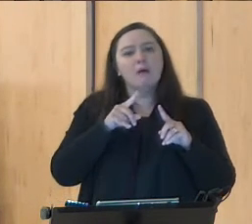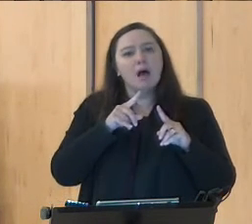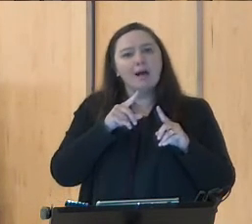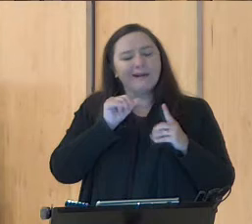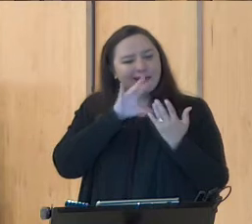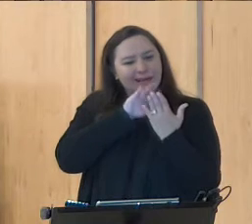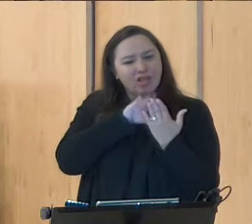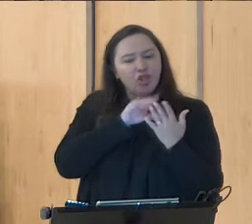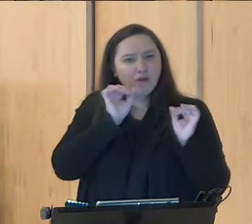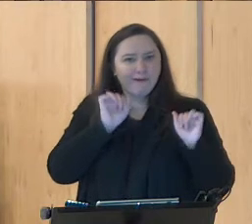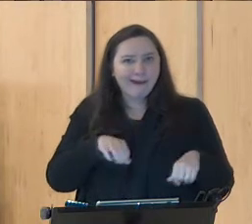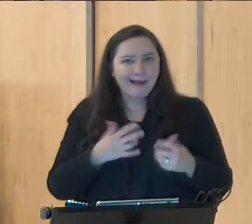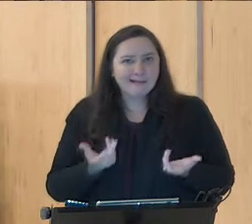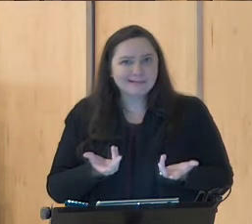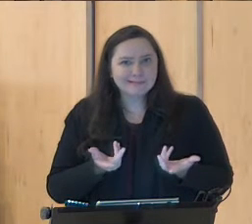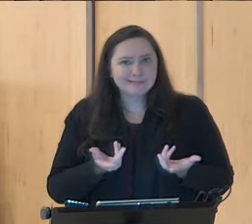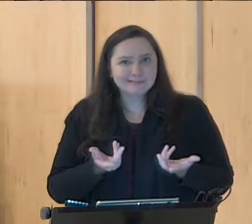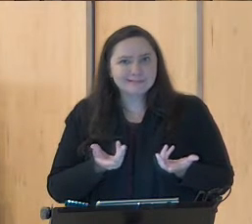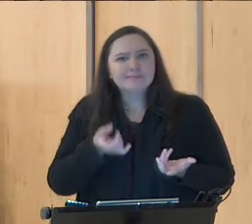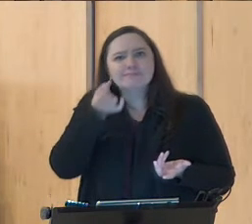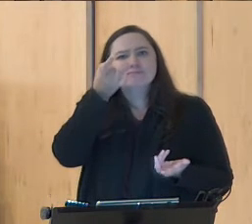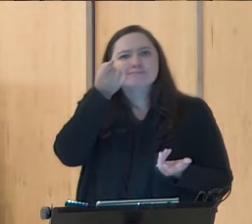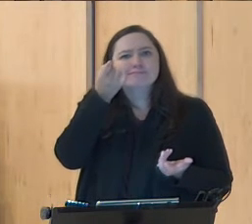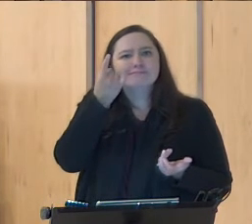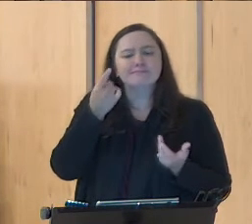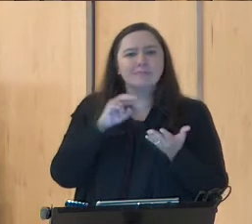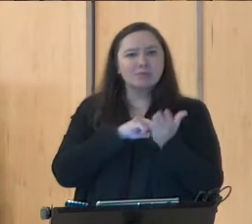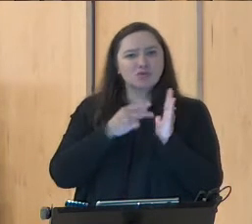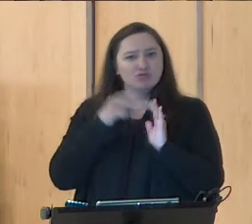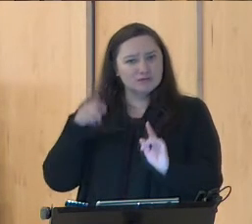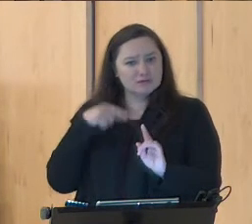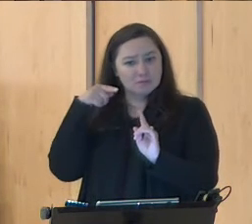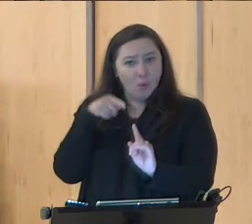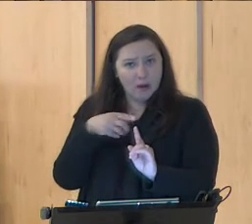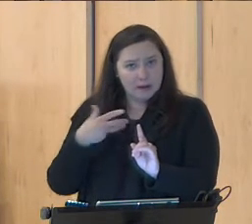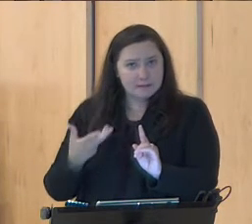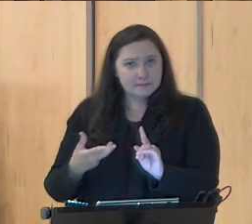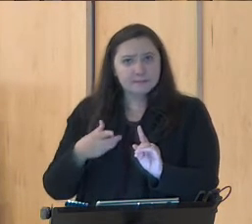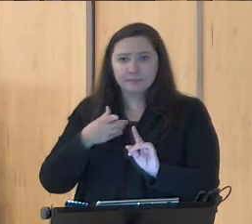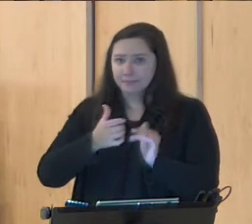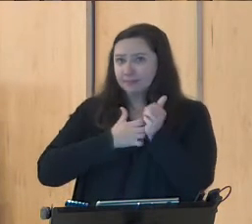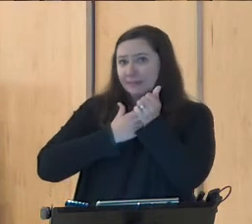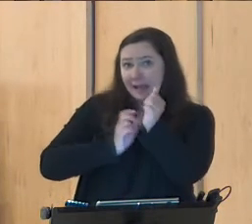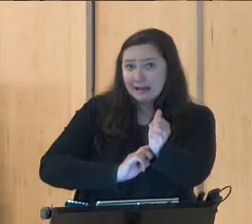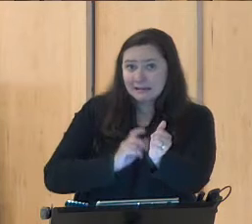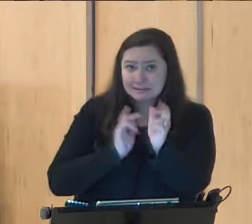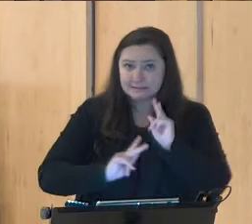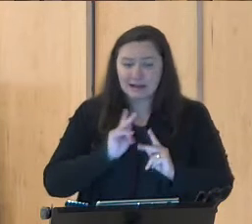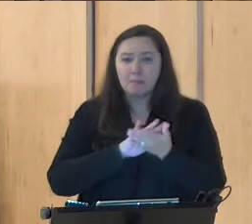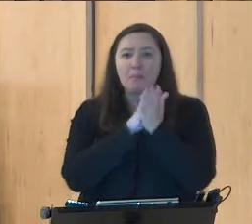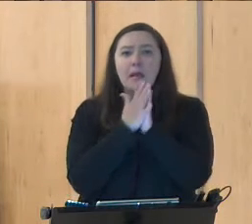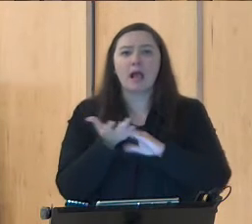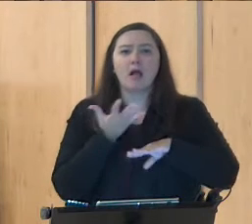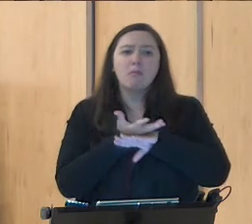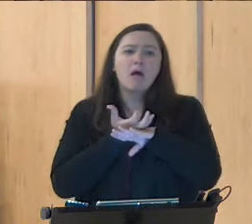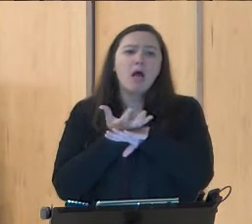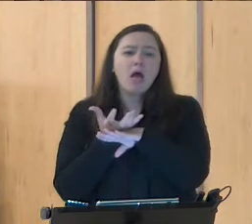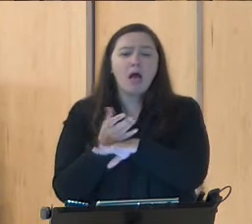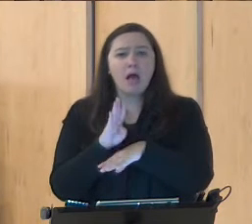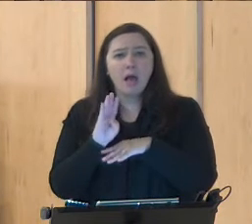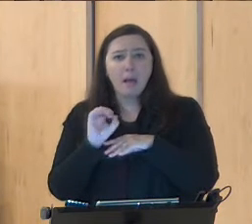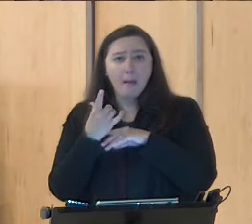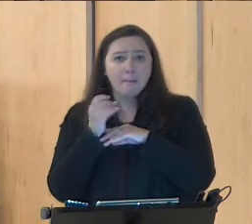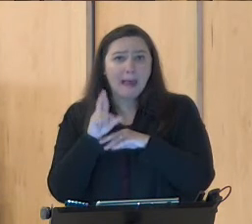words. You see, Jesus' point was not that his disciples would be beggars